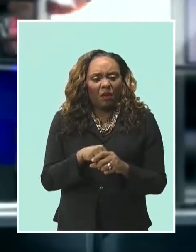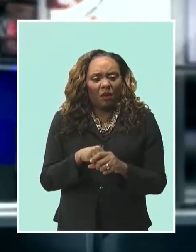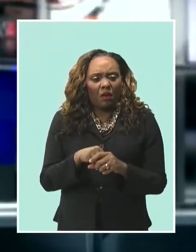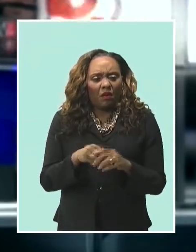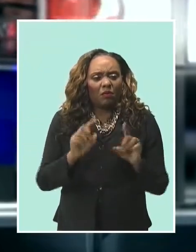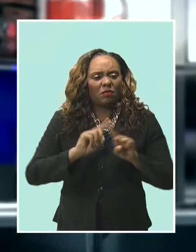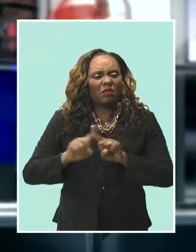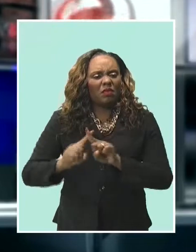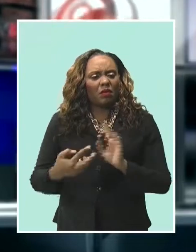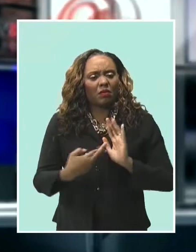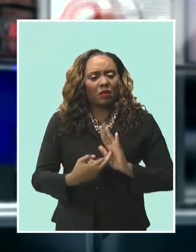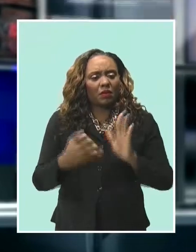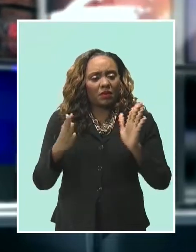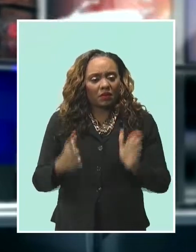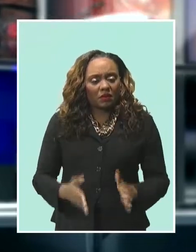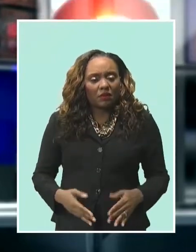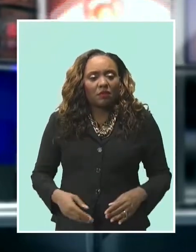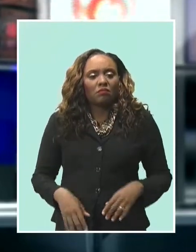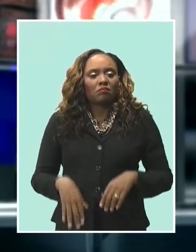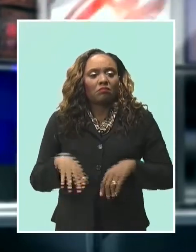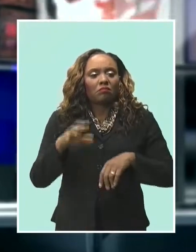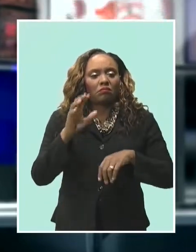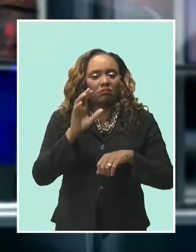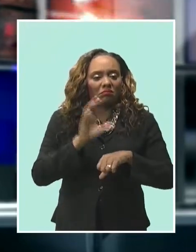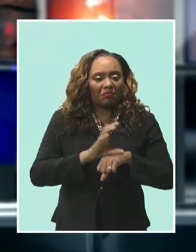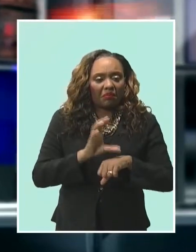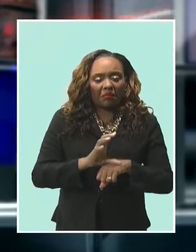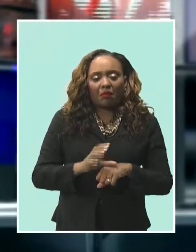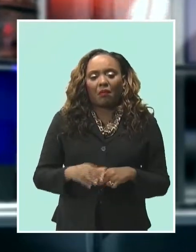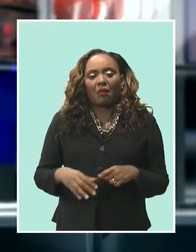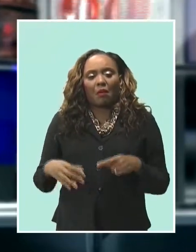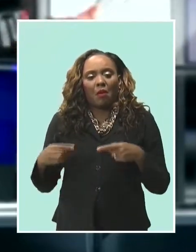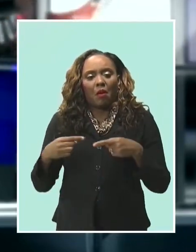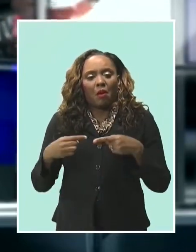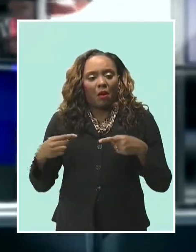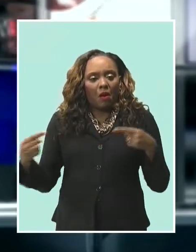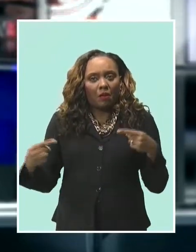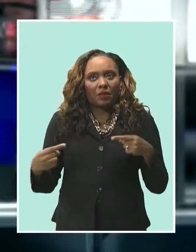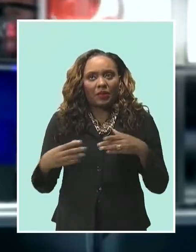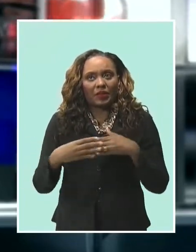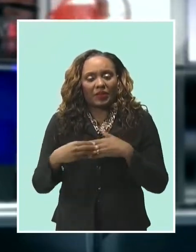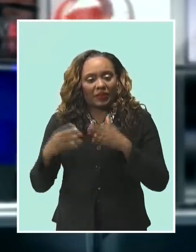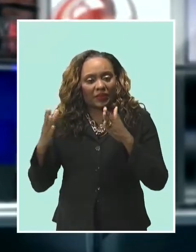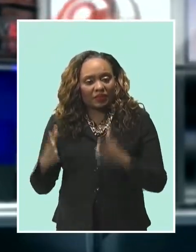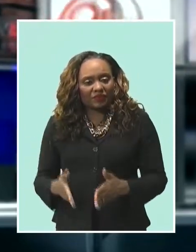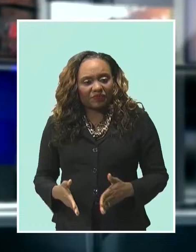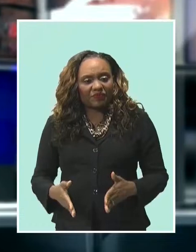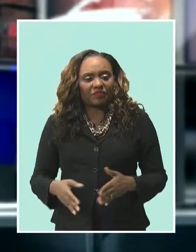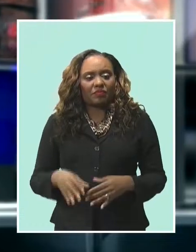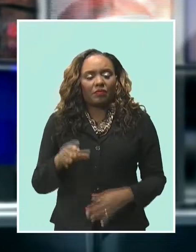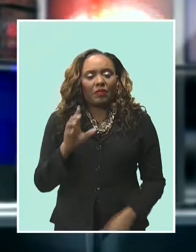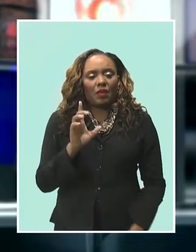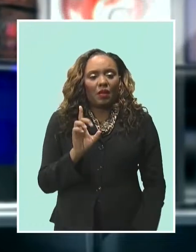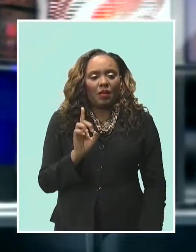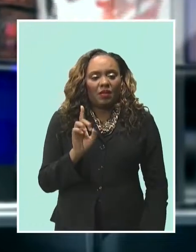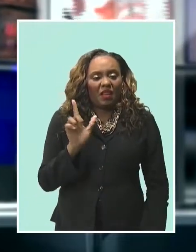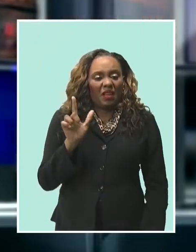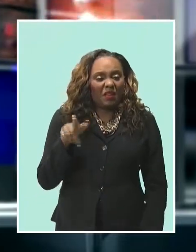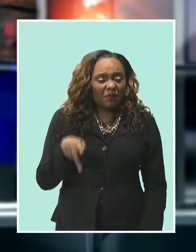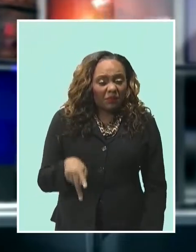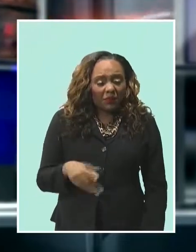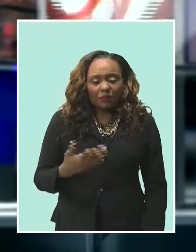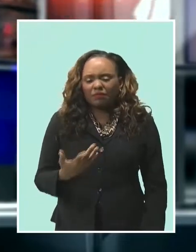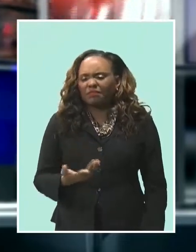to discuss, as you said, Barbados' response to the COVID-19. Now, as well as the regular social partnership, there were